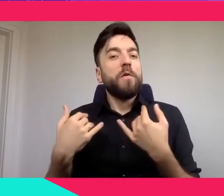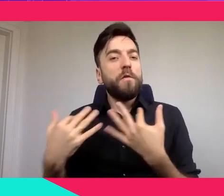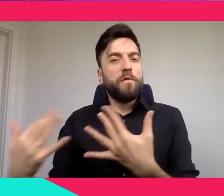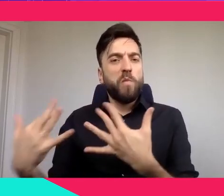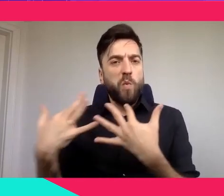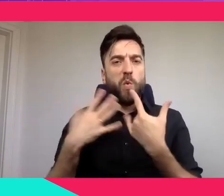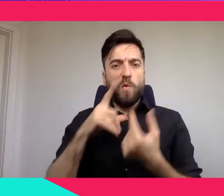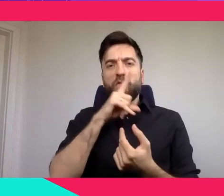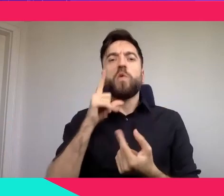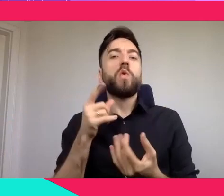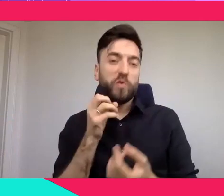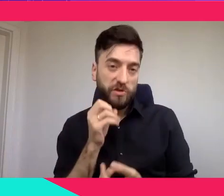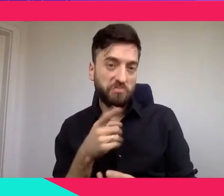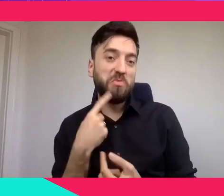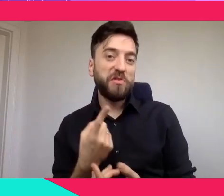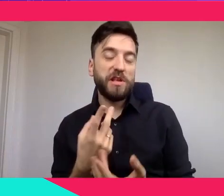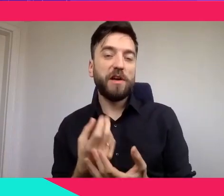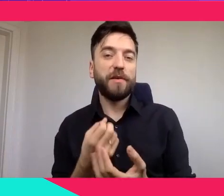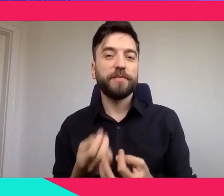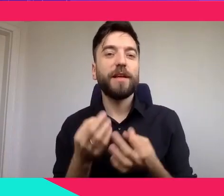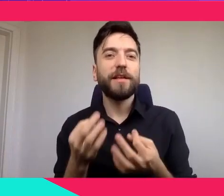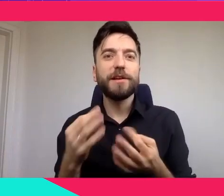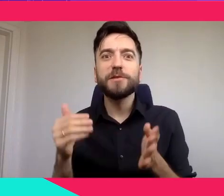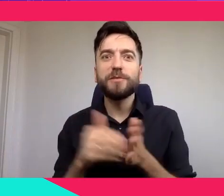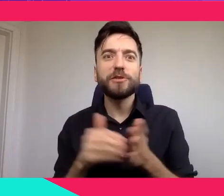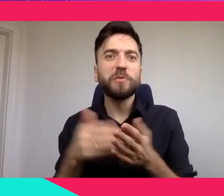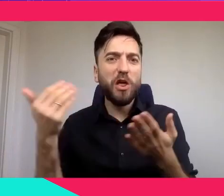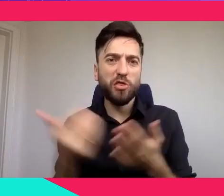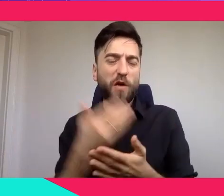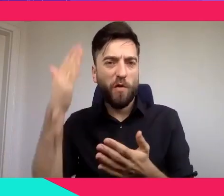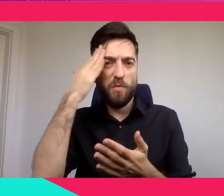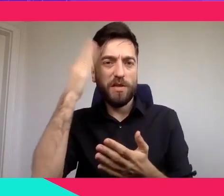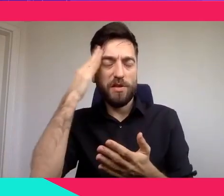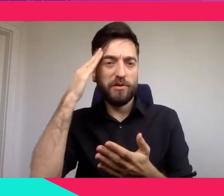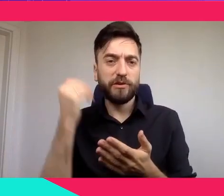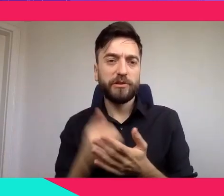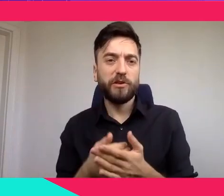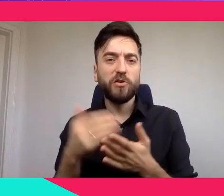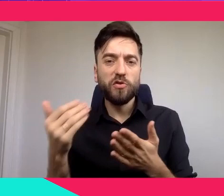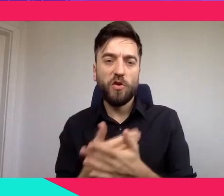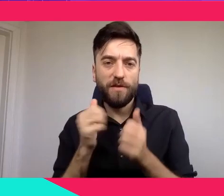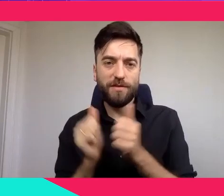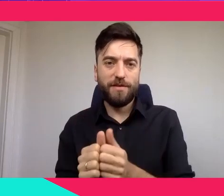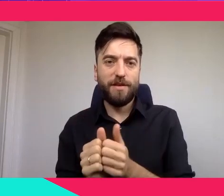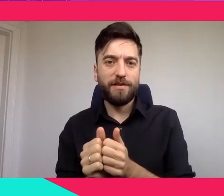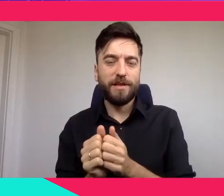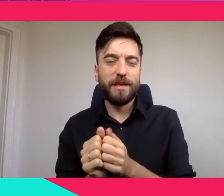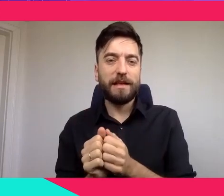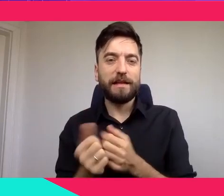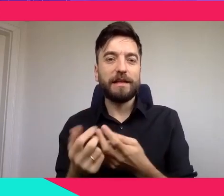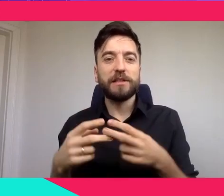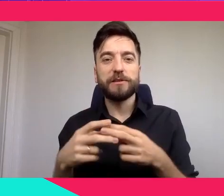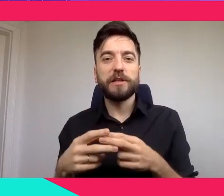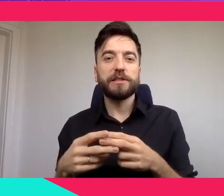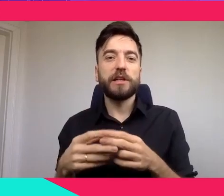that type of work? And if so, how would you define this skill set? Because this is a completely new and different